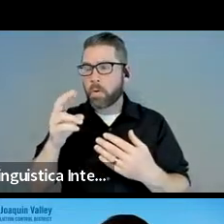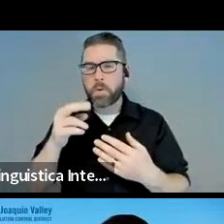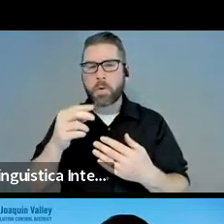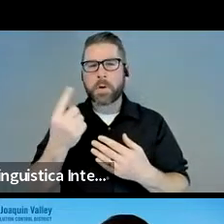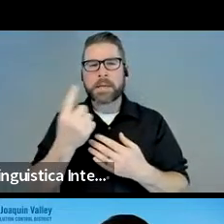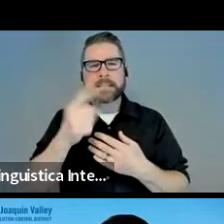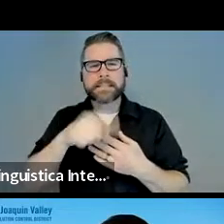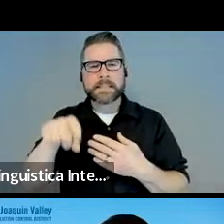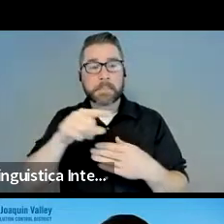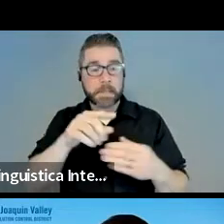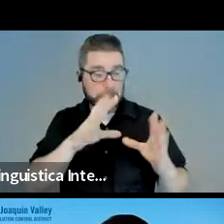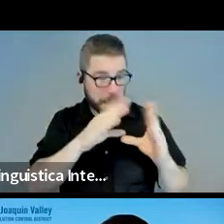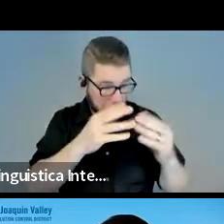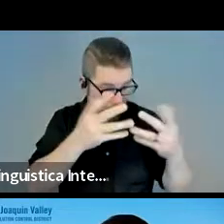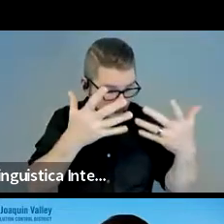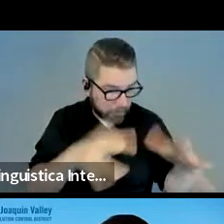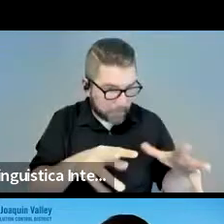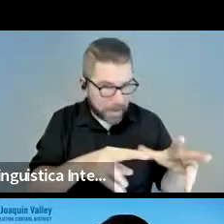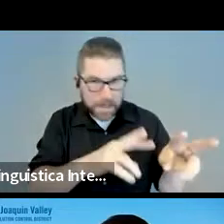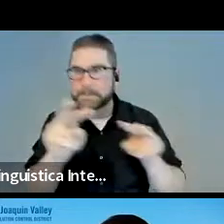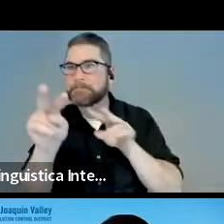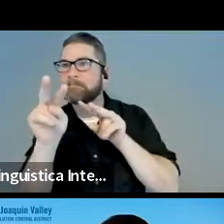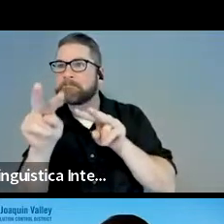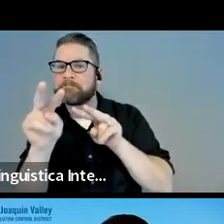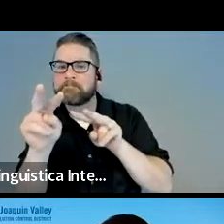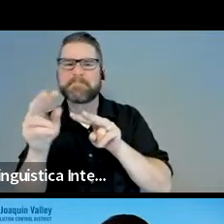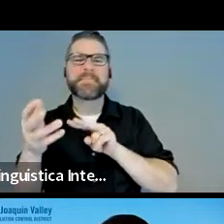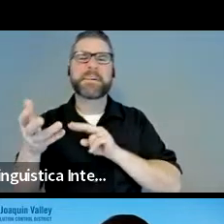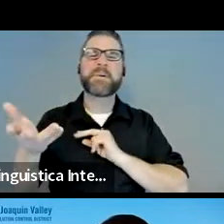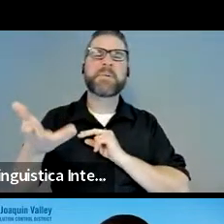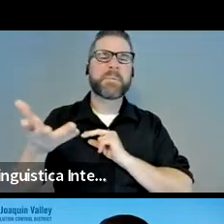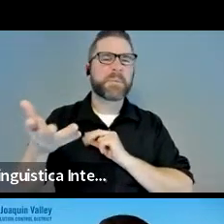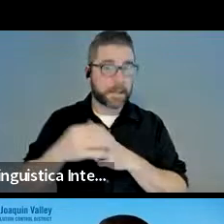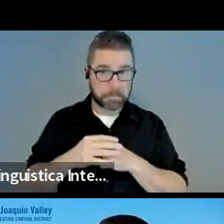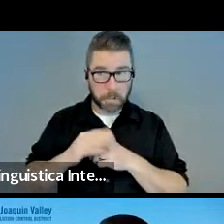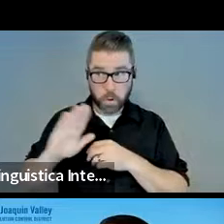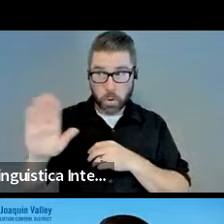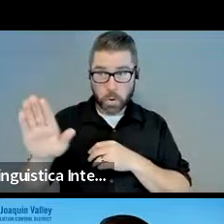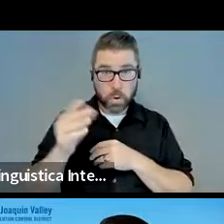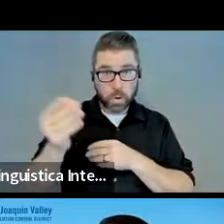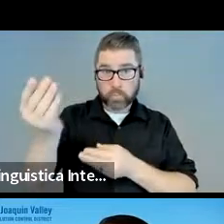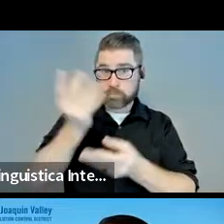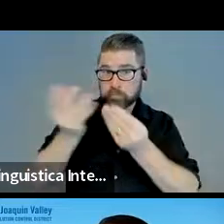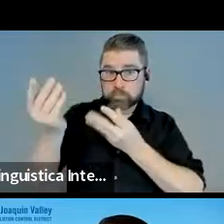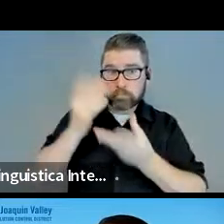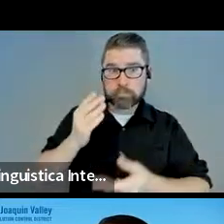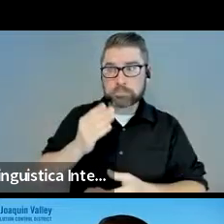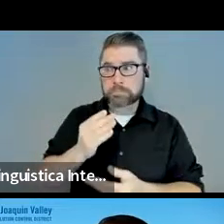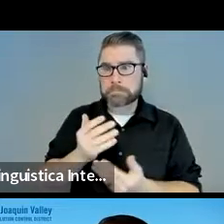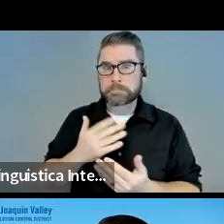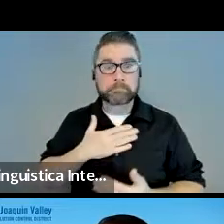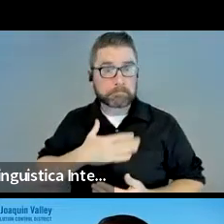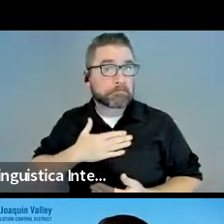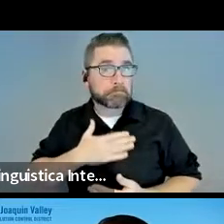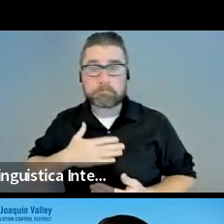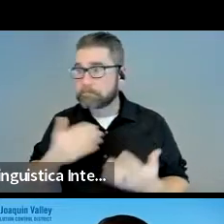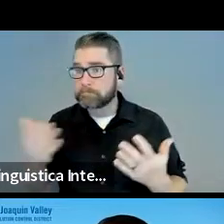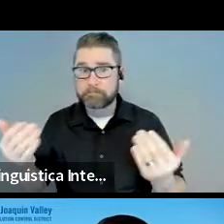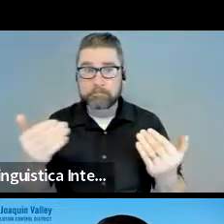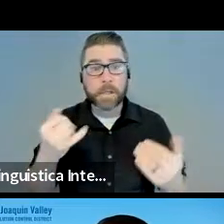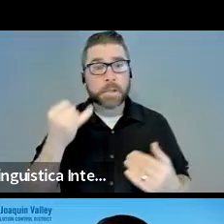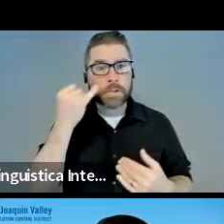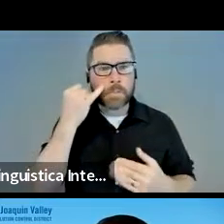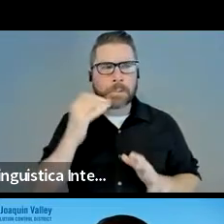really appreciate your feedback, and if you don't feel comfortable sharing your feedback, you can always privately